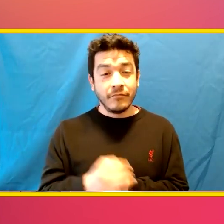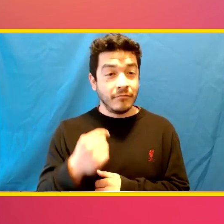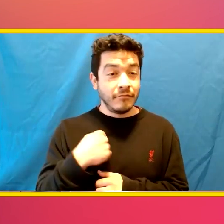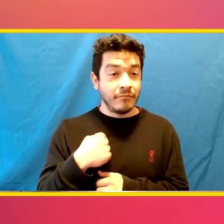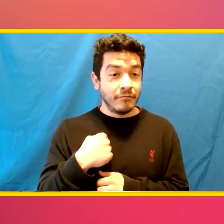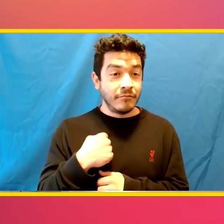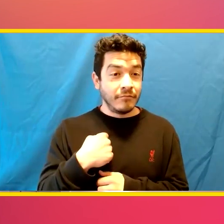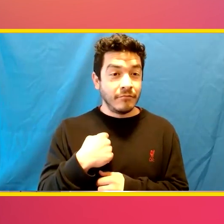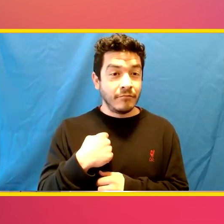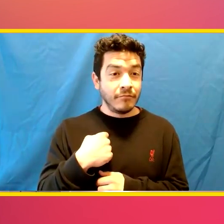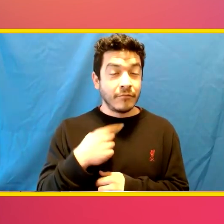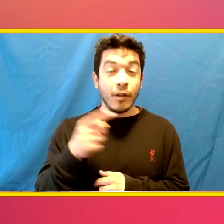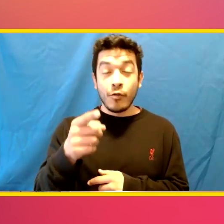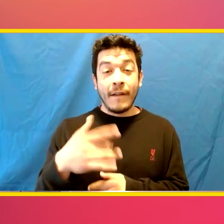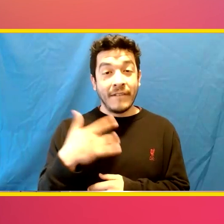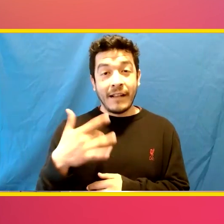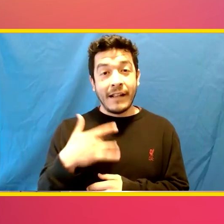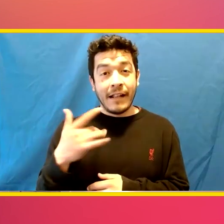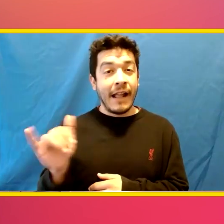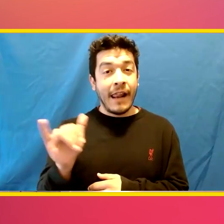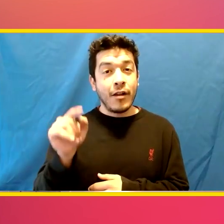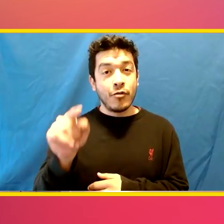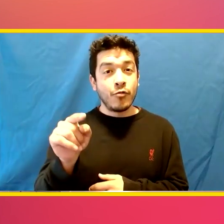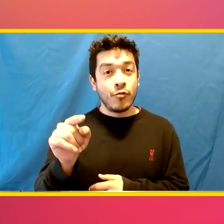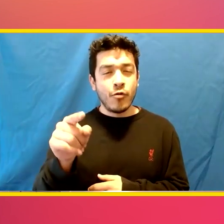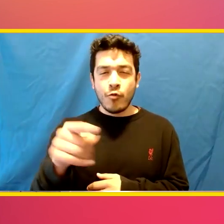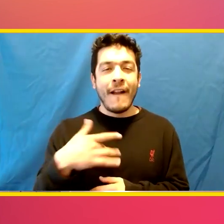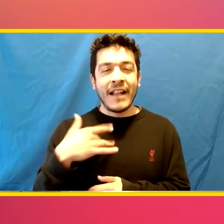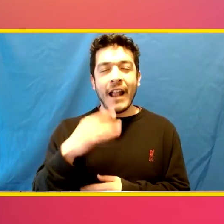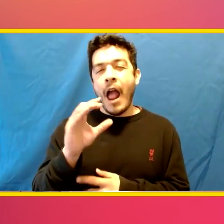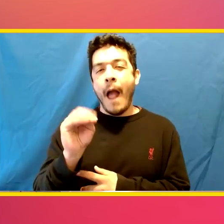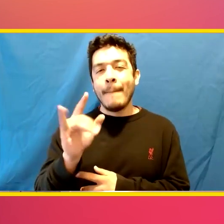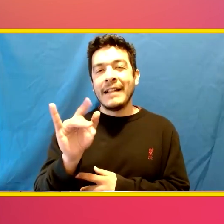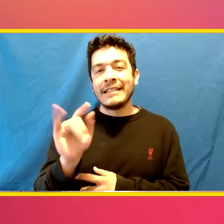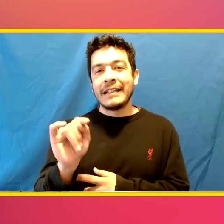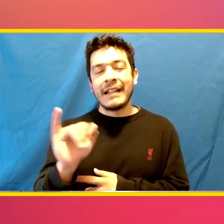I you feel like you feel complicit